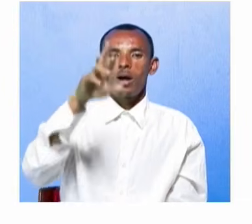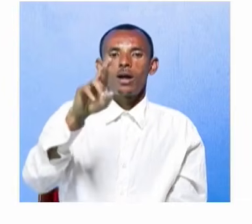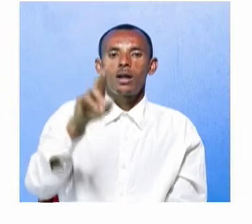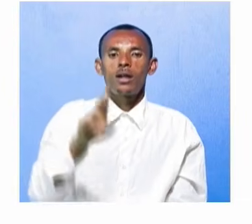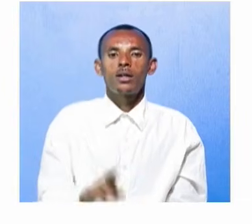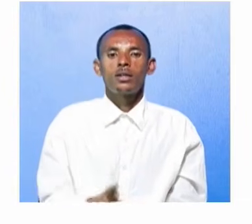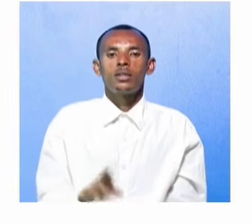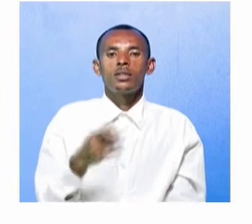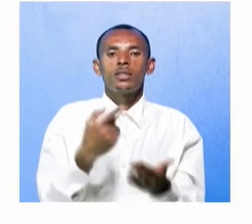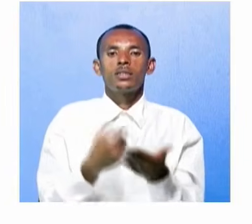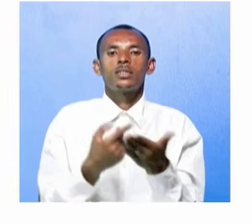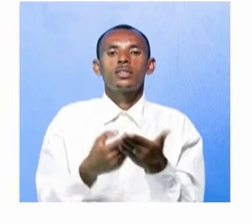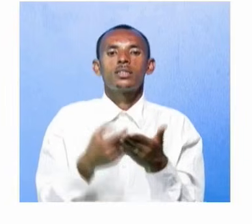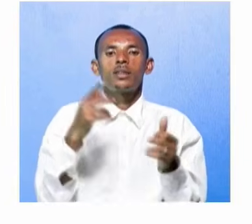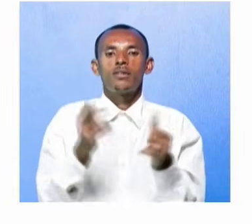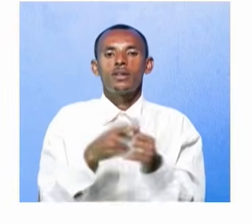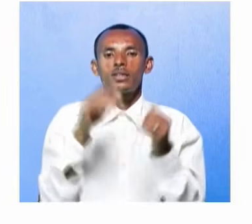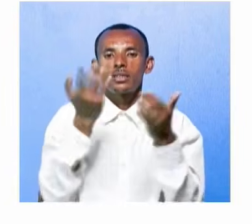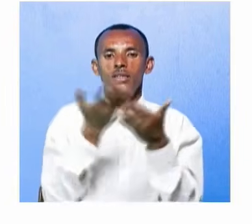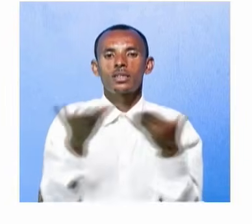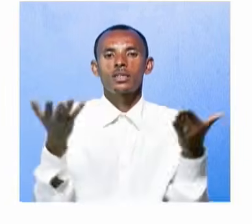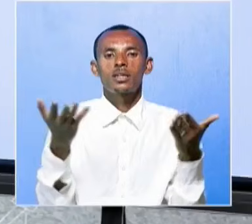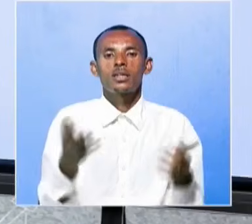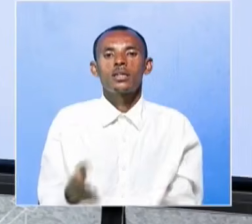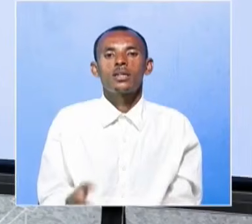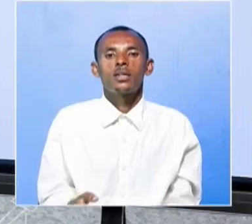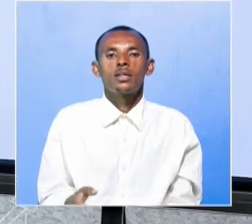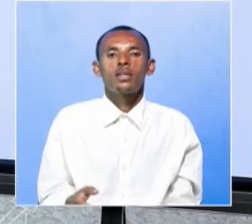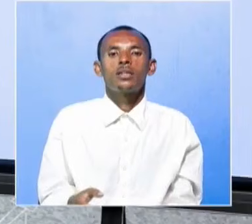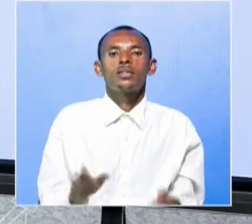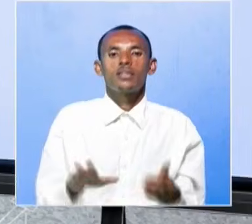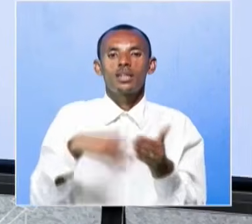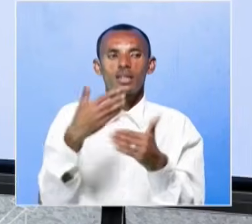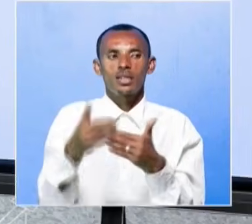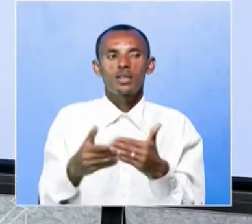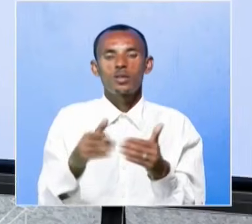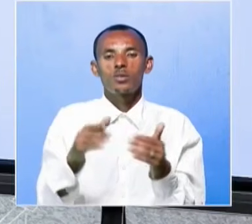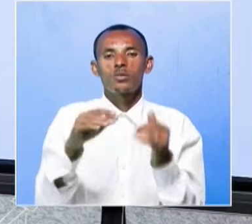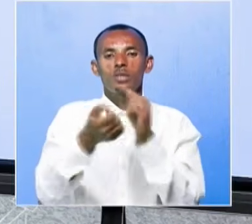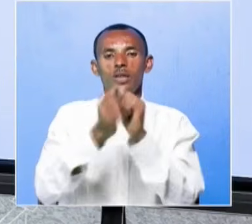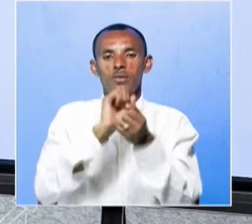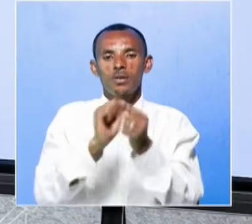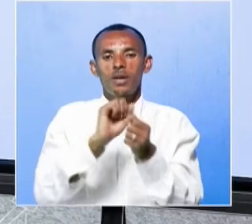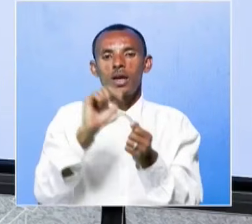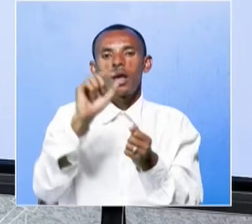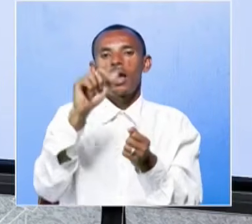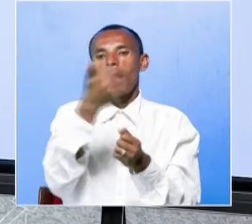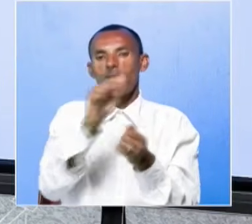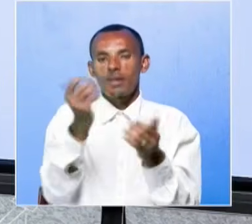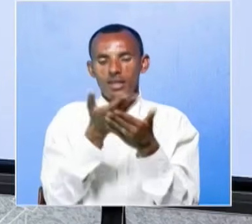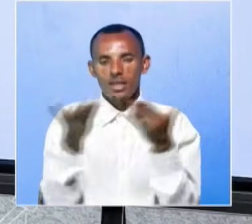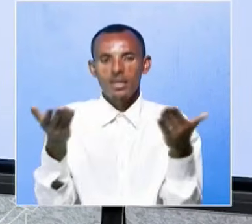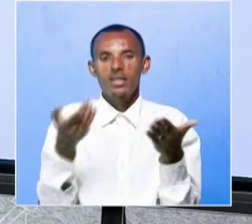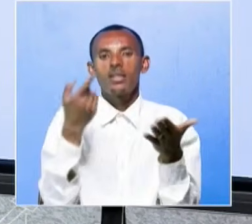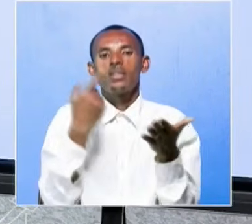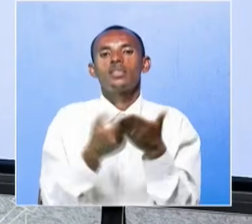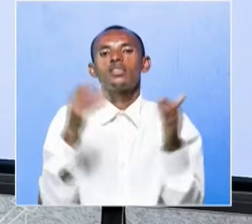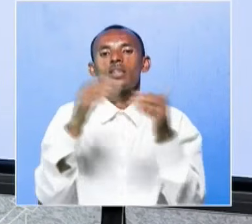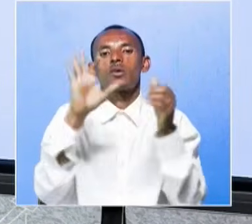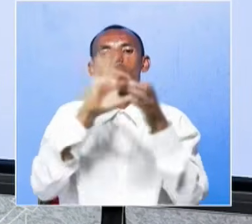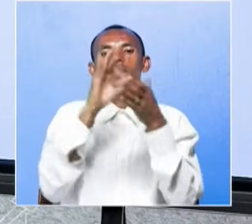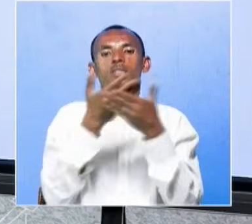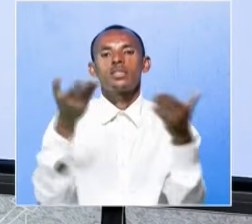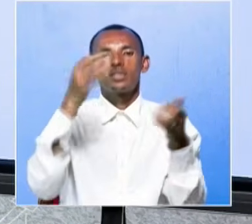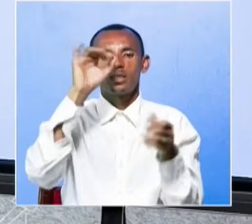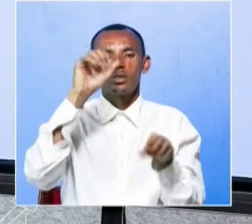Okay, this is the first step that you need to follow. Then next you need to substitute everything in this equation.